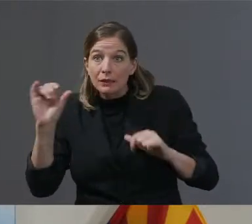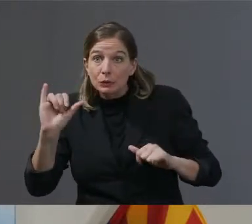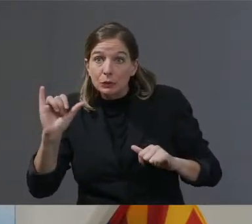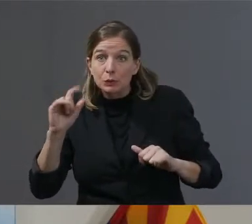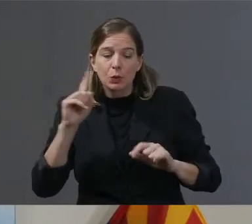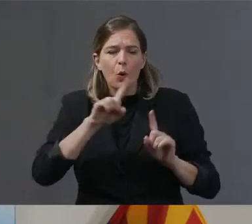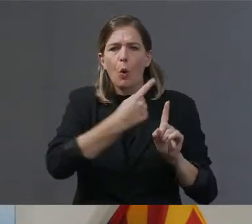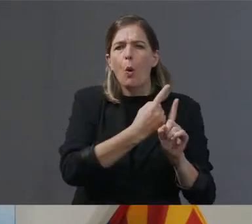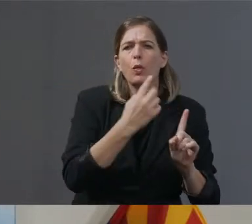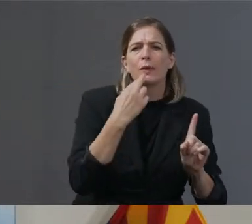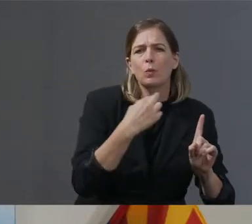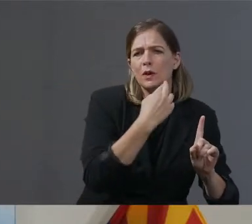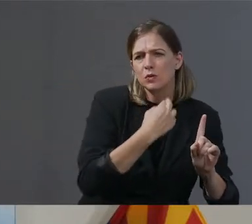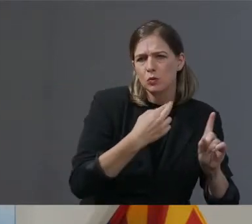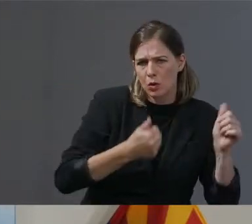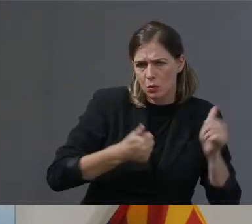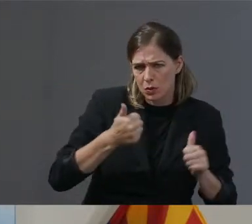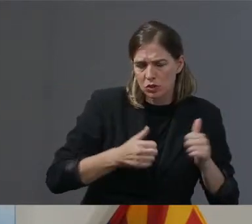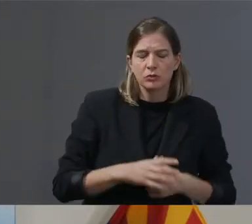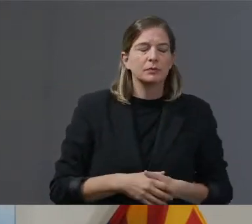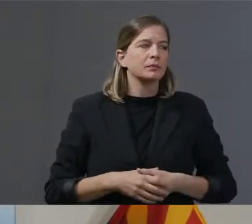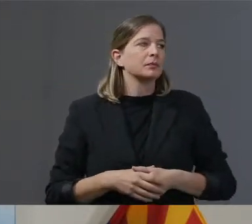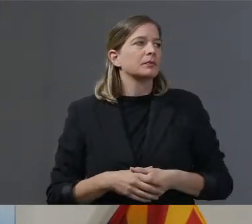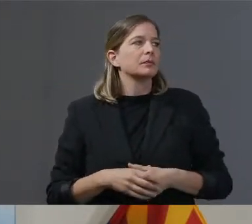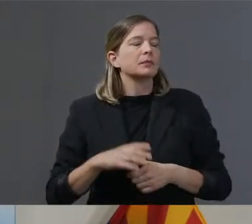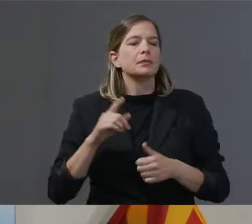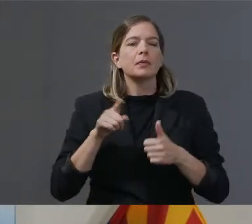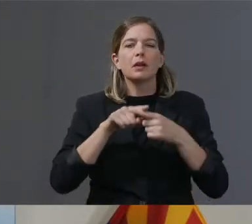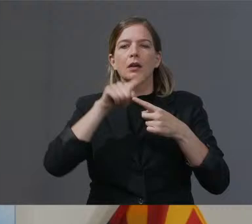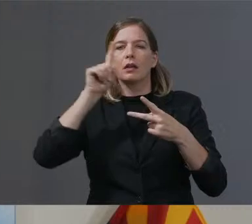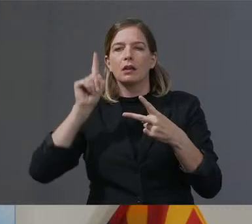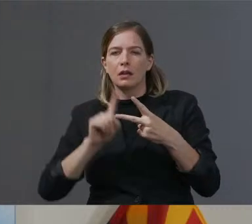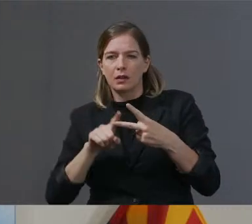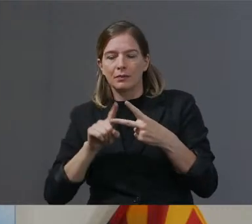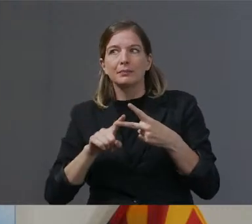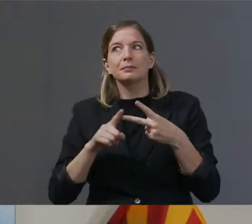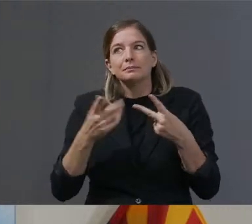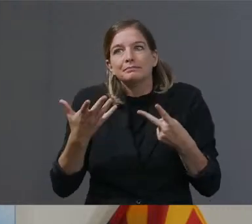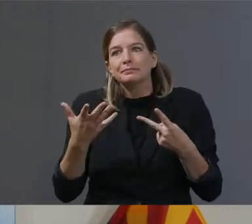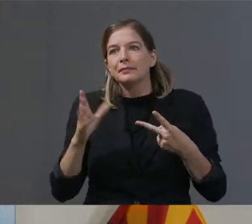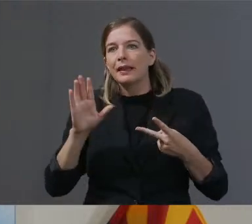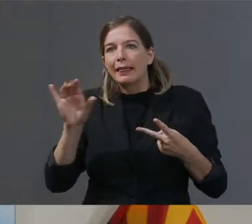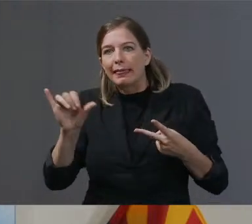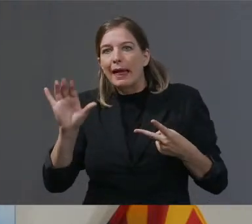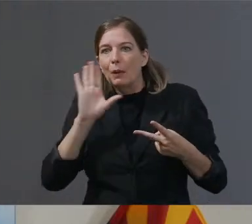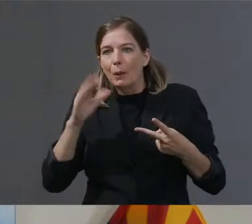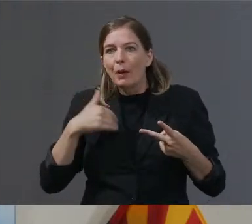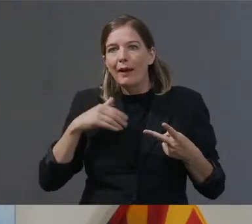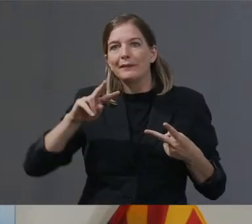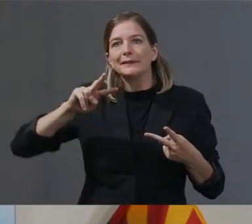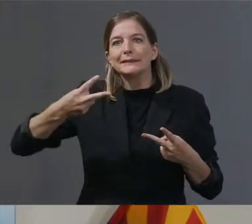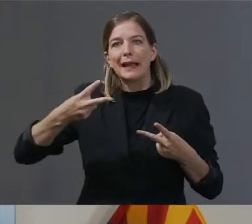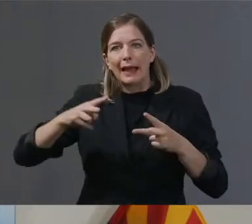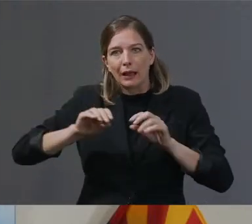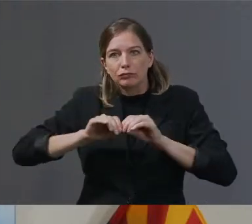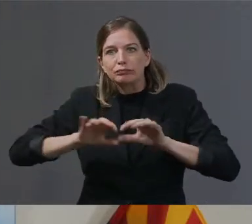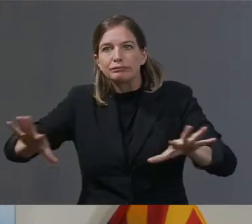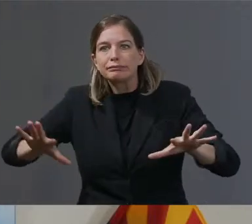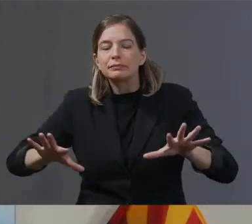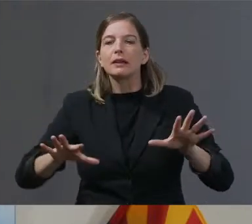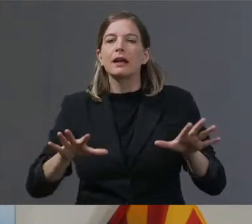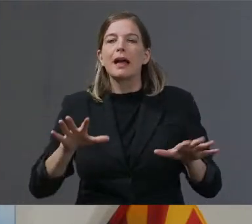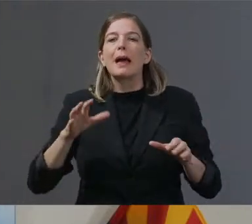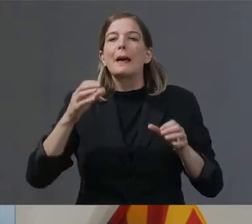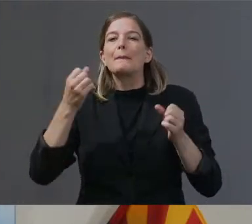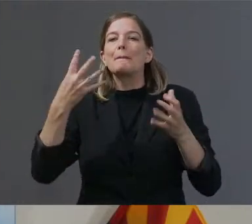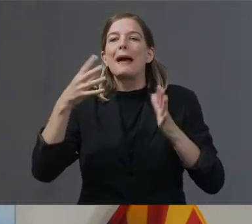but more with the acknowledgement that there is a likely second wave on its way, and other states are also trying to learn from what this state has gone